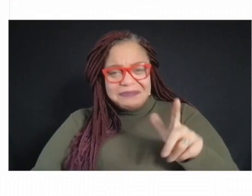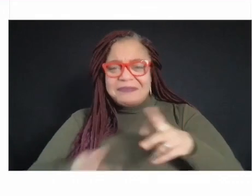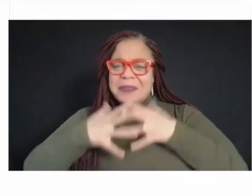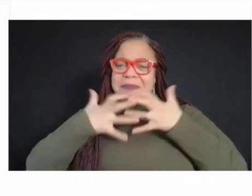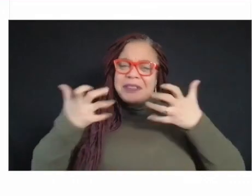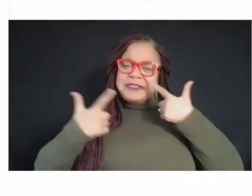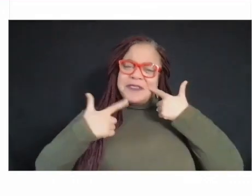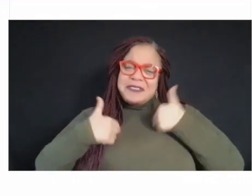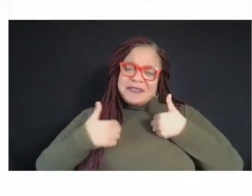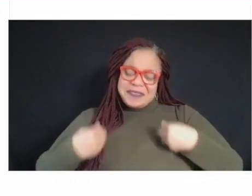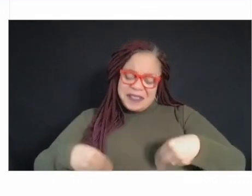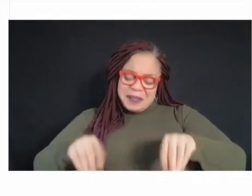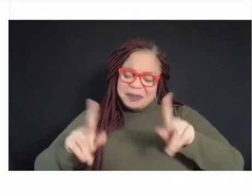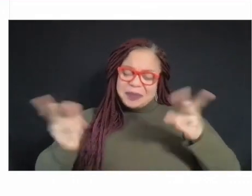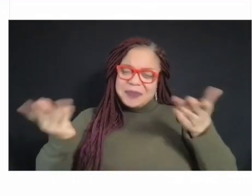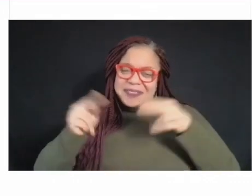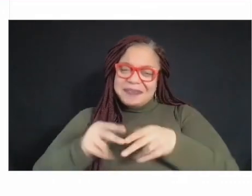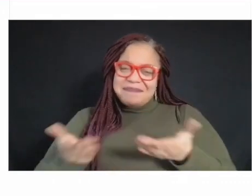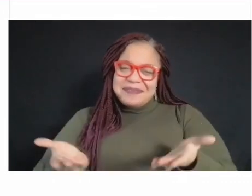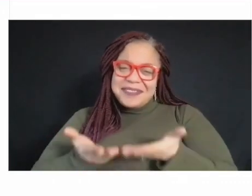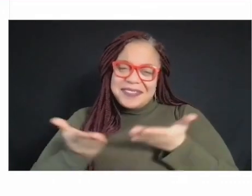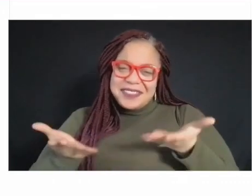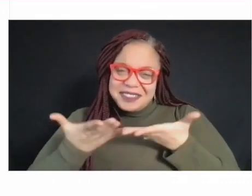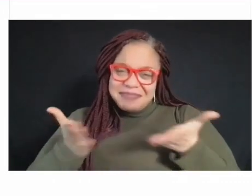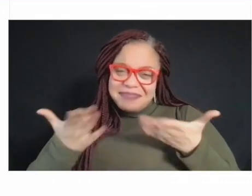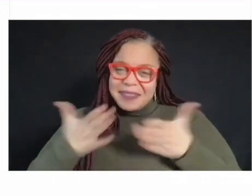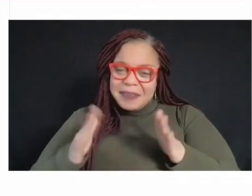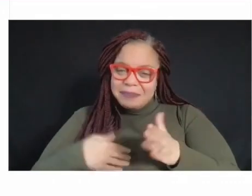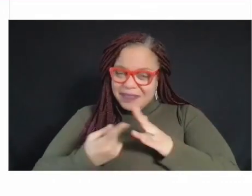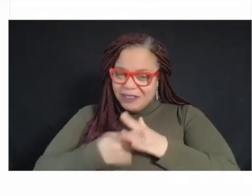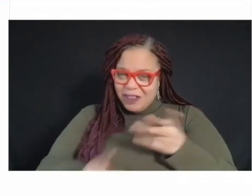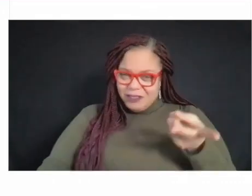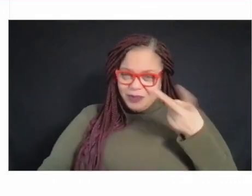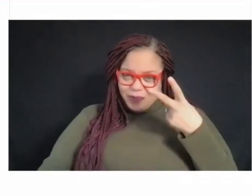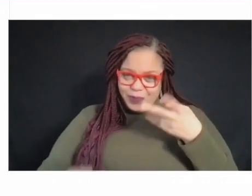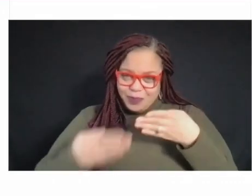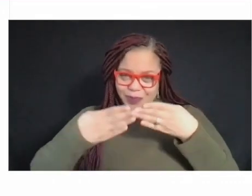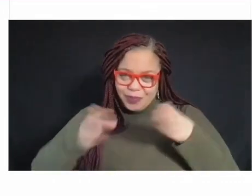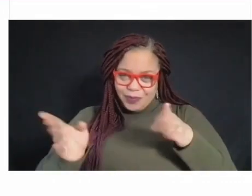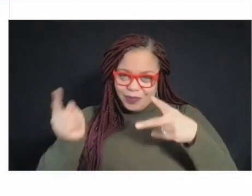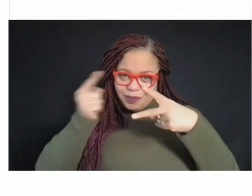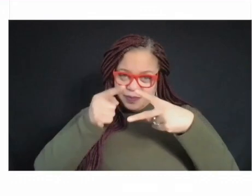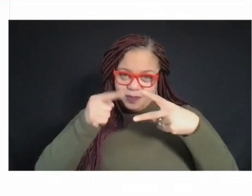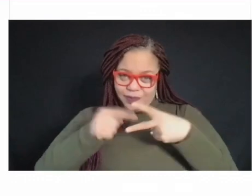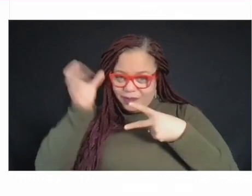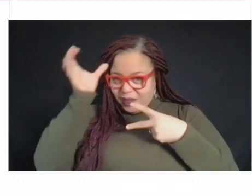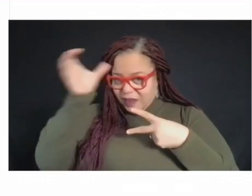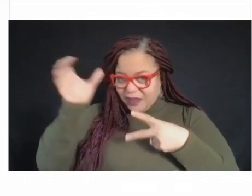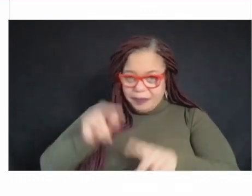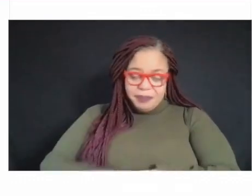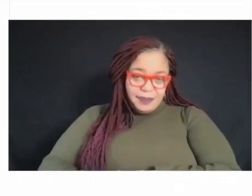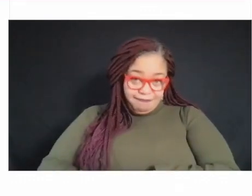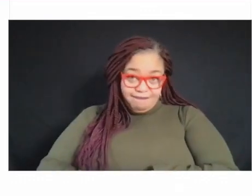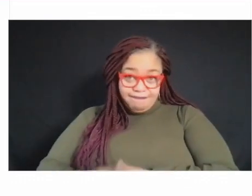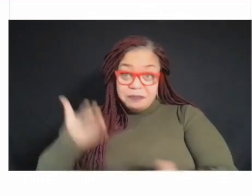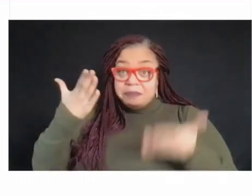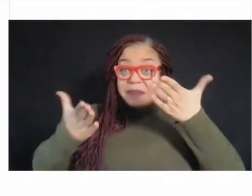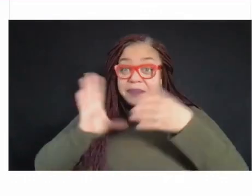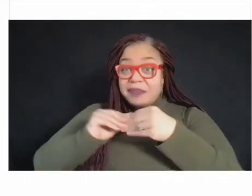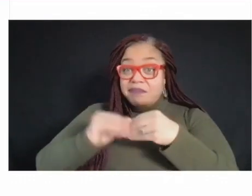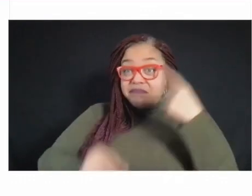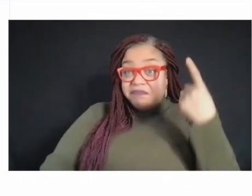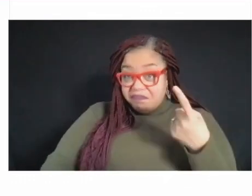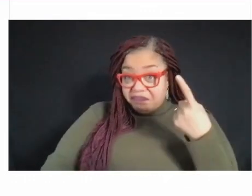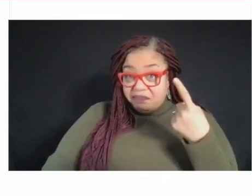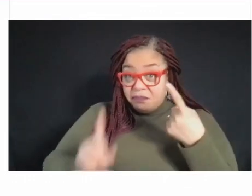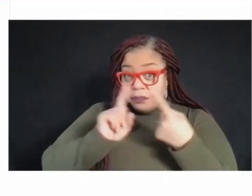my comments with two general concepts, you might say. Number one is I approach this issue with a great deal of humility because